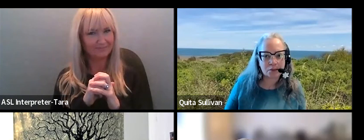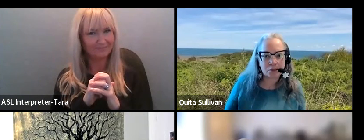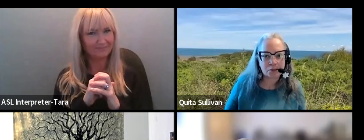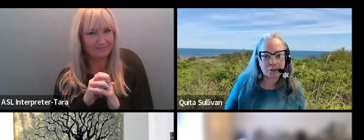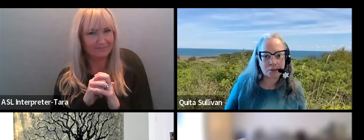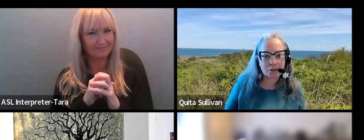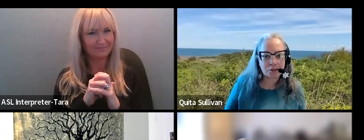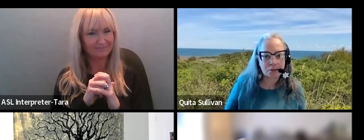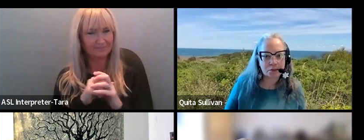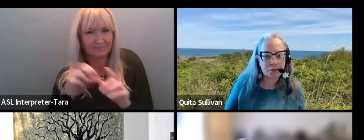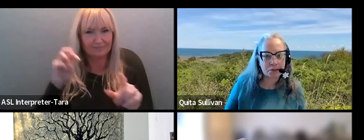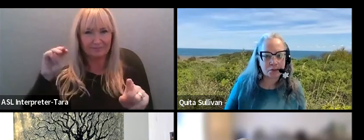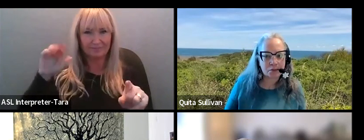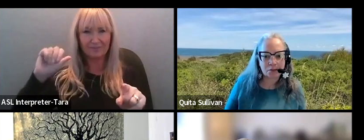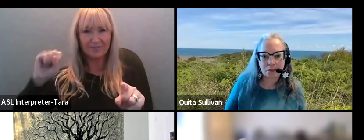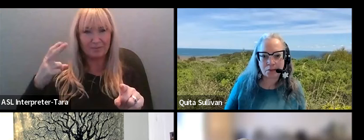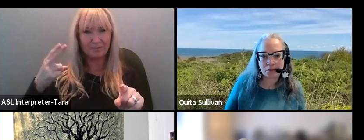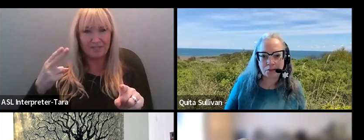Hey, did Mash